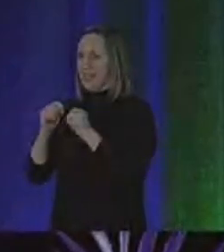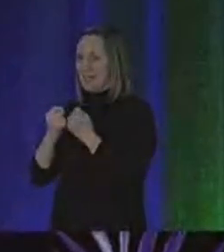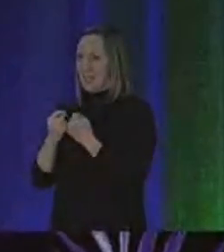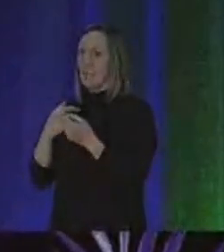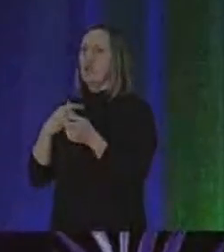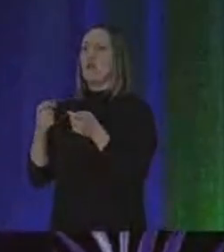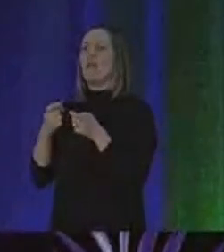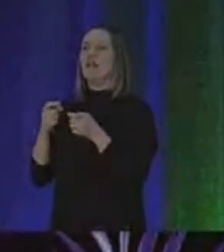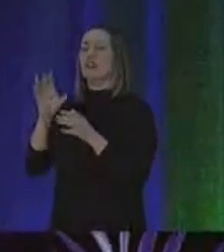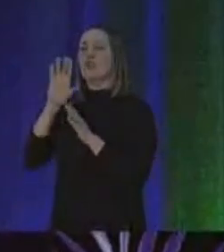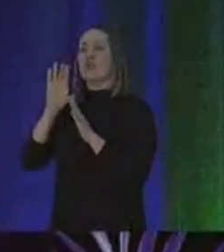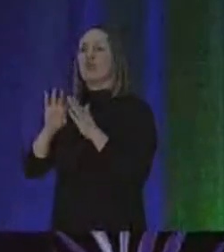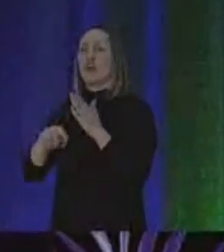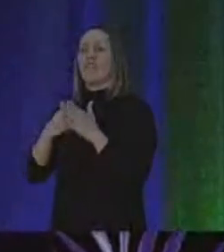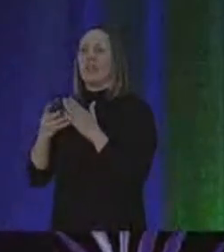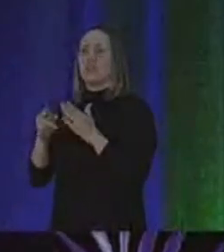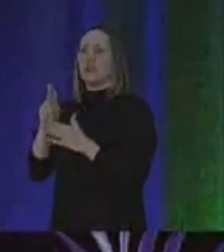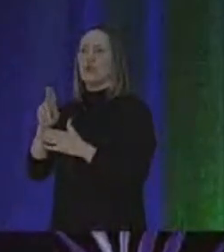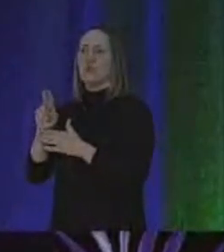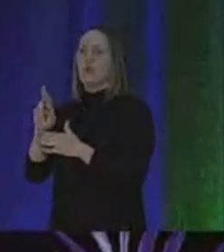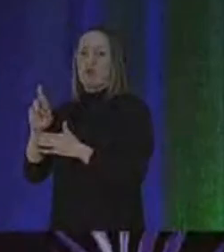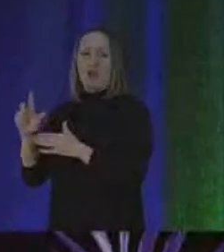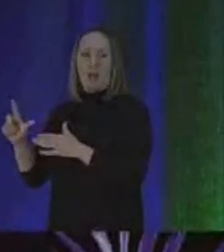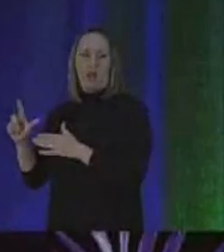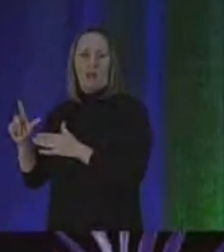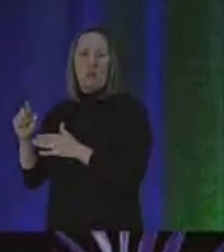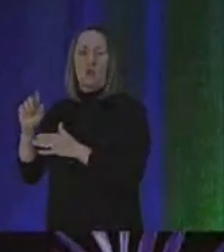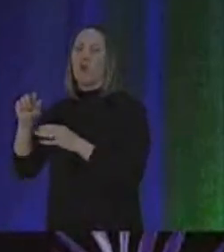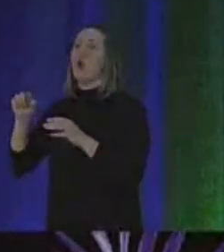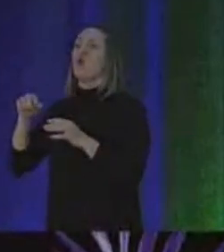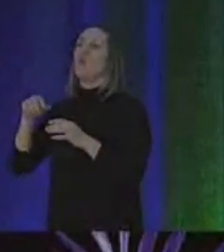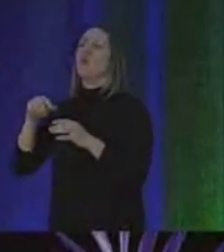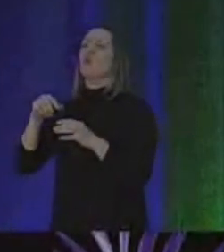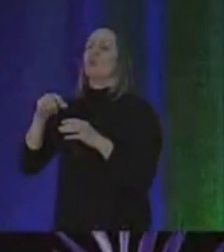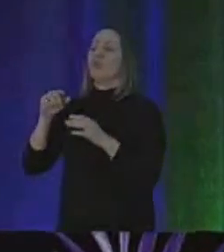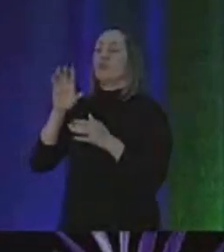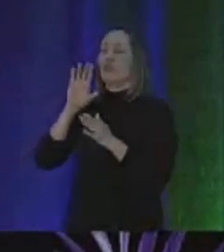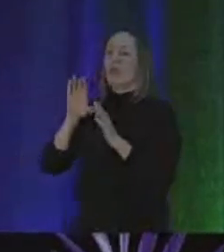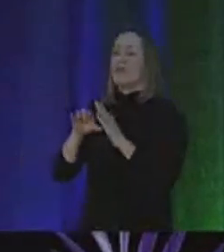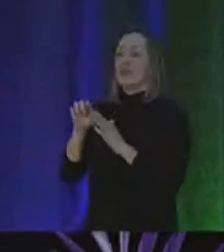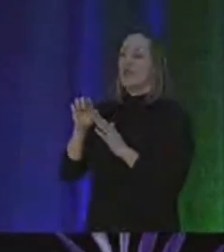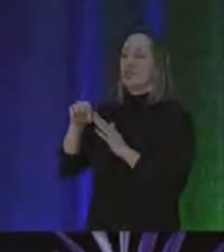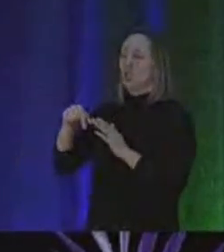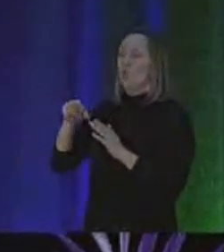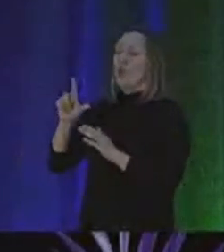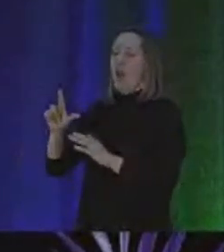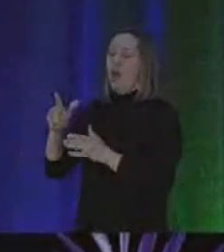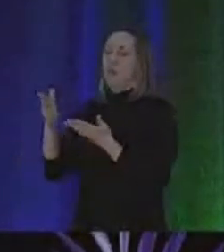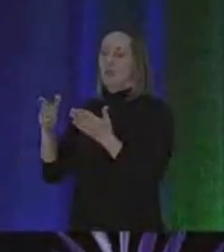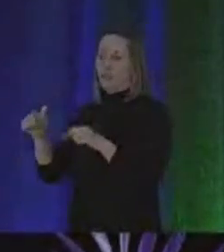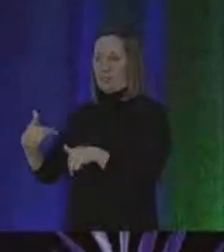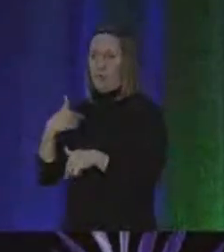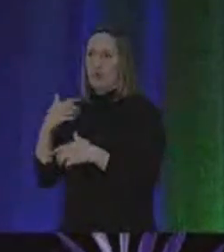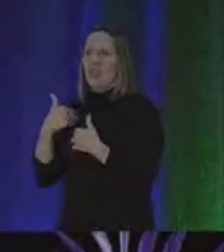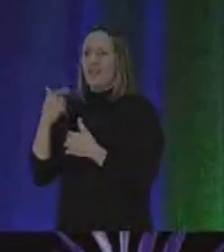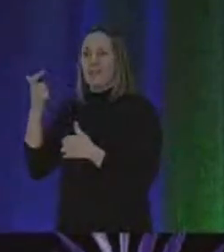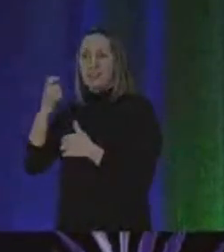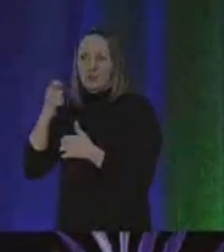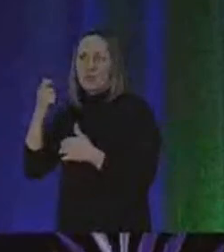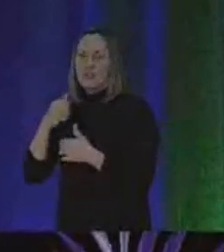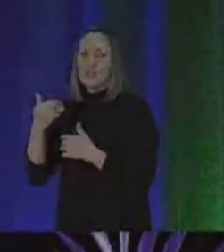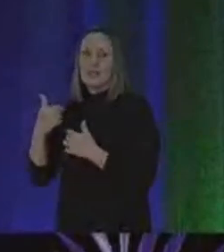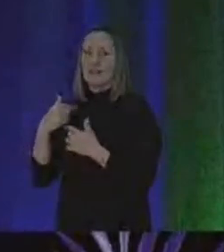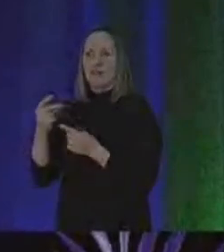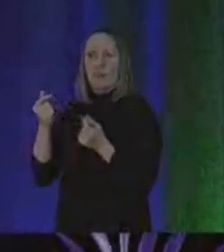GraphQL service, which means that you don't have to set up the GraphQL server yourself. And in case you're wondering, we come with things like subscriptions out